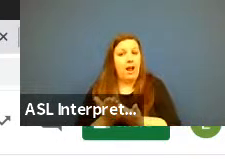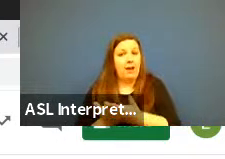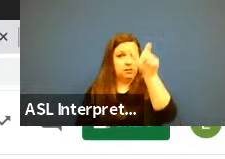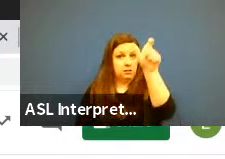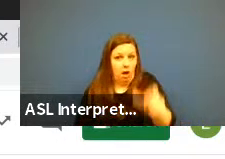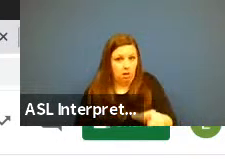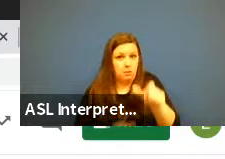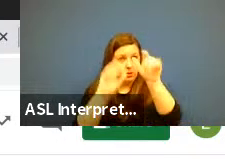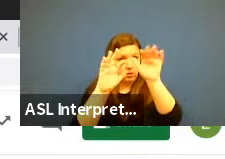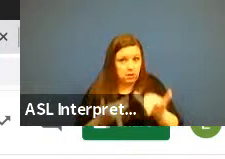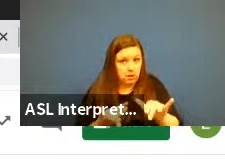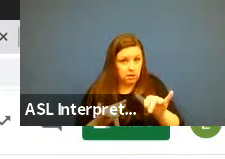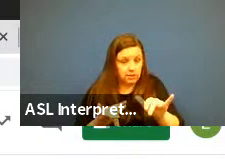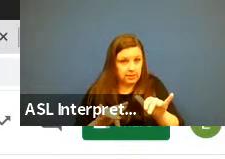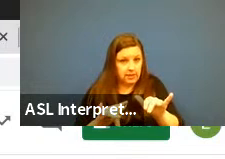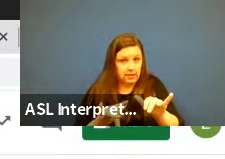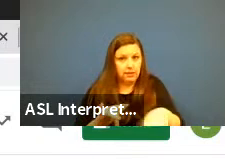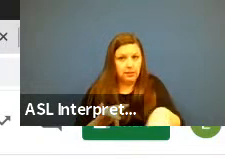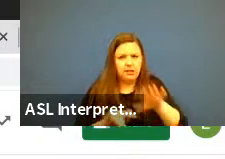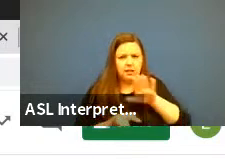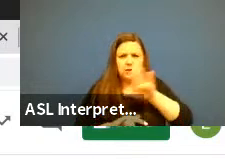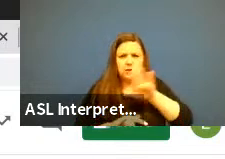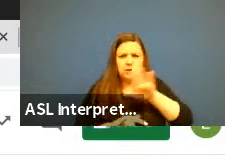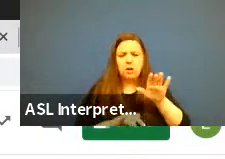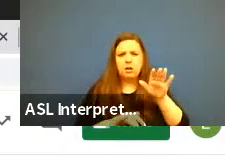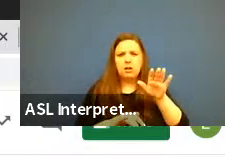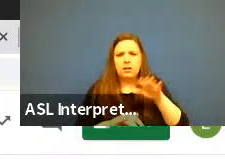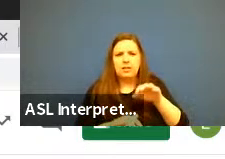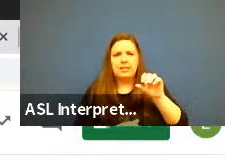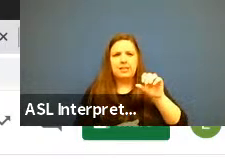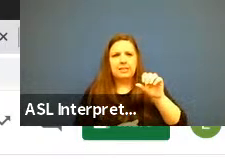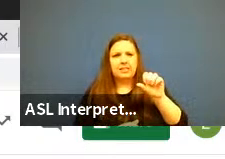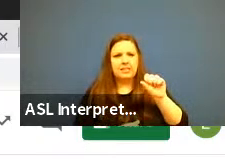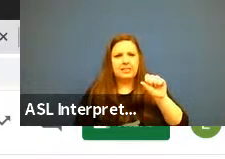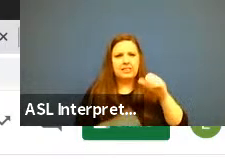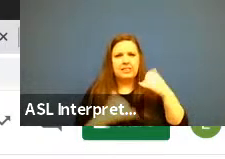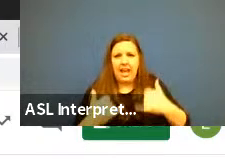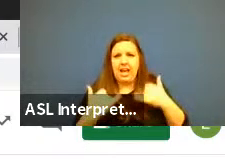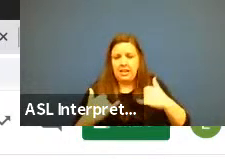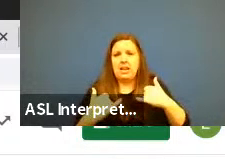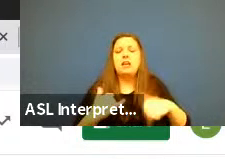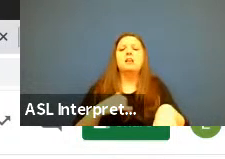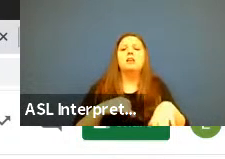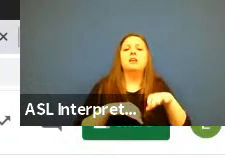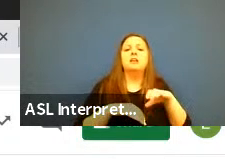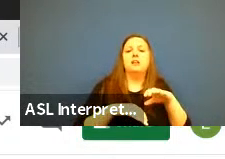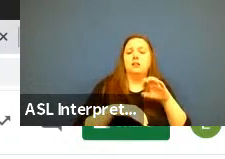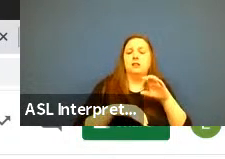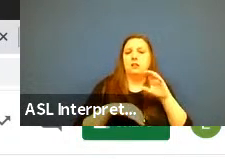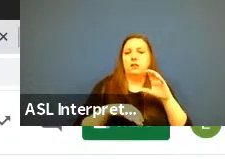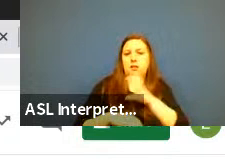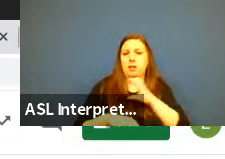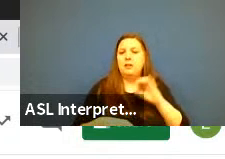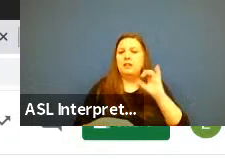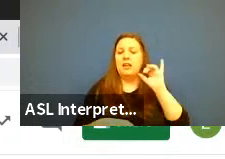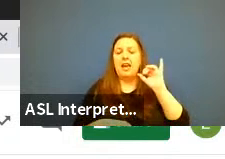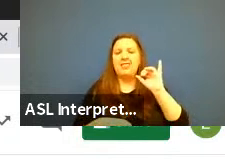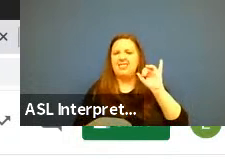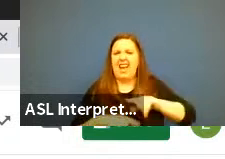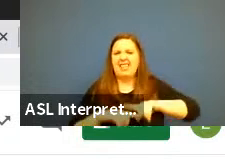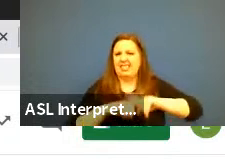about your standing committees. That's different than advisory committee. So I